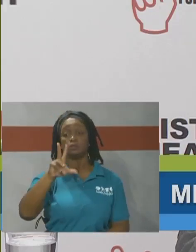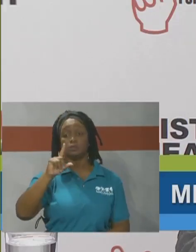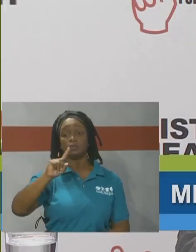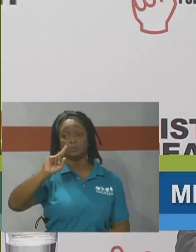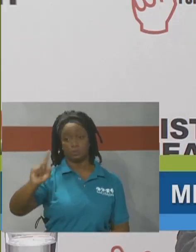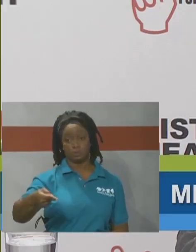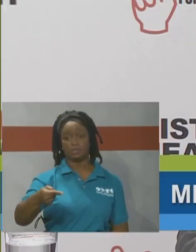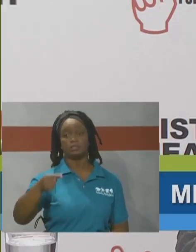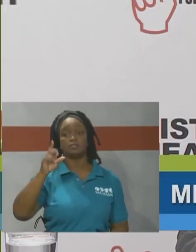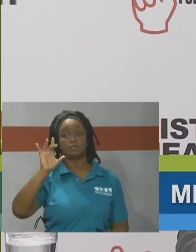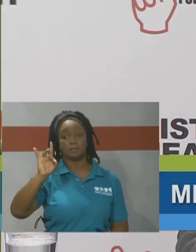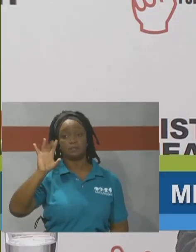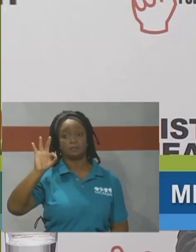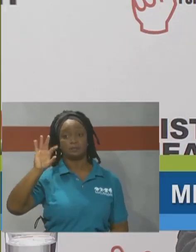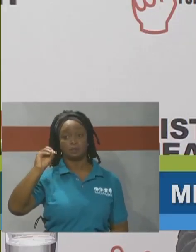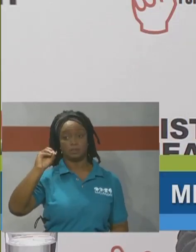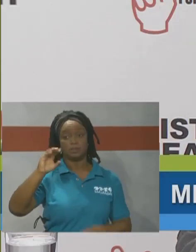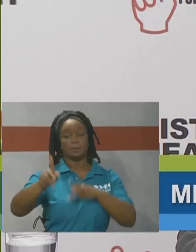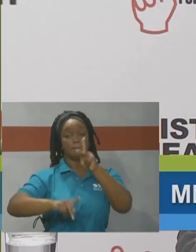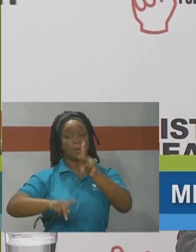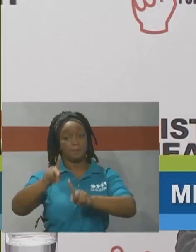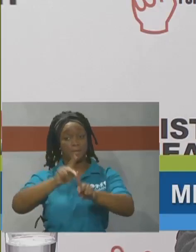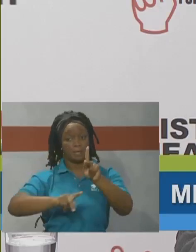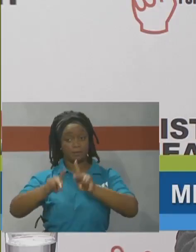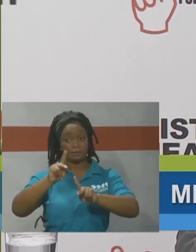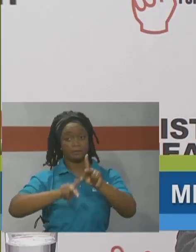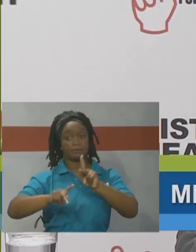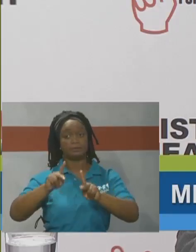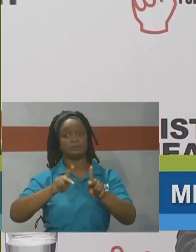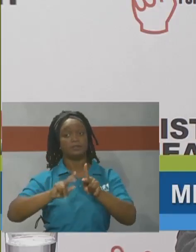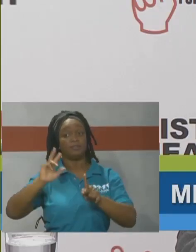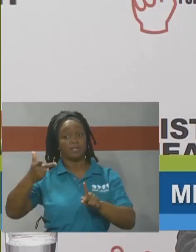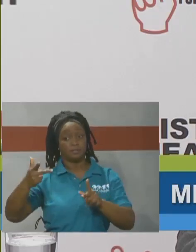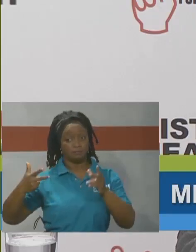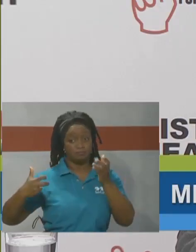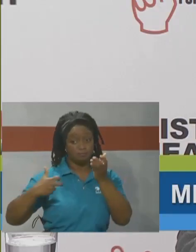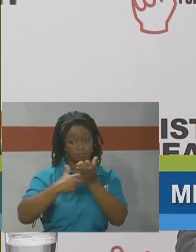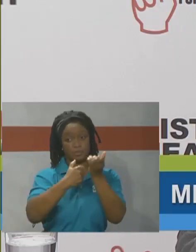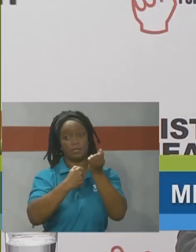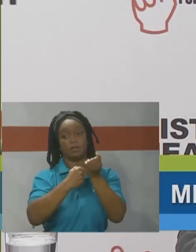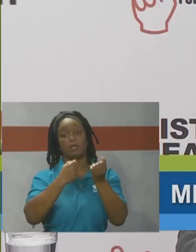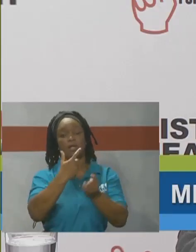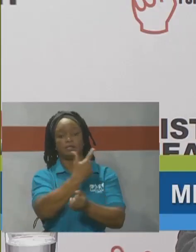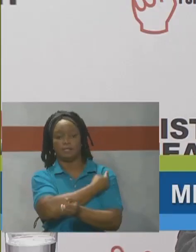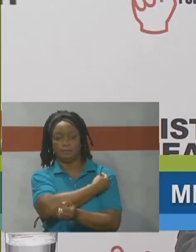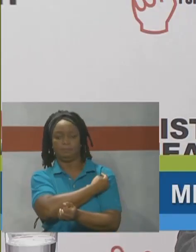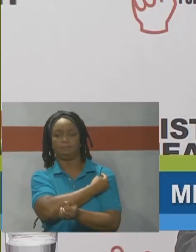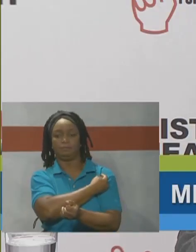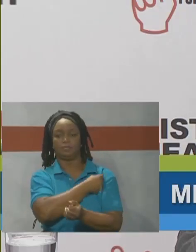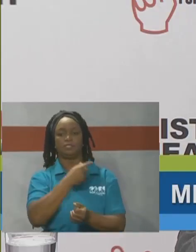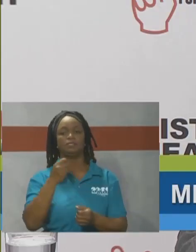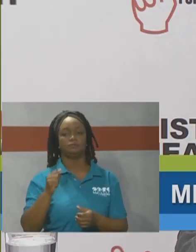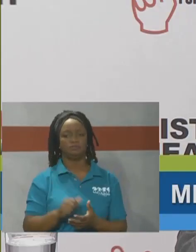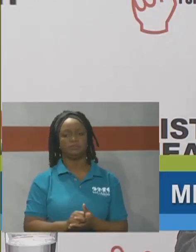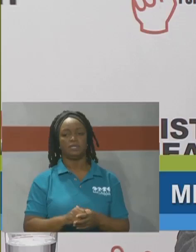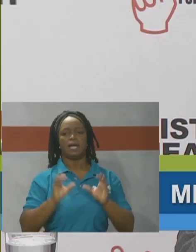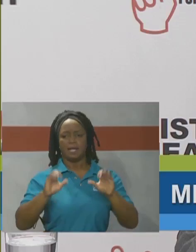131,890 persons are boosted. Again, a decent place to be, but we could do